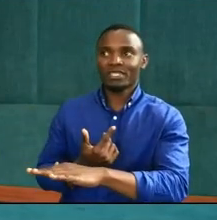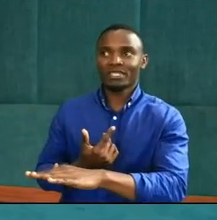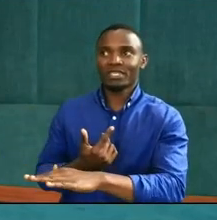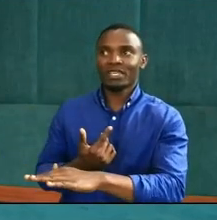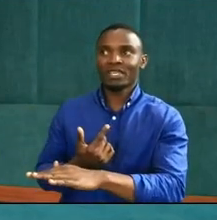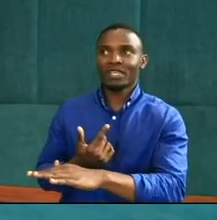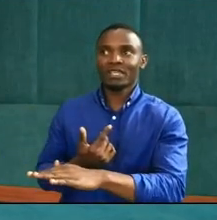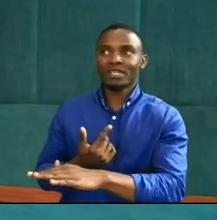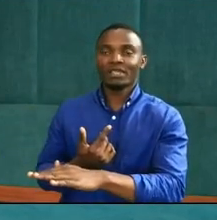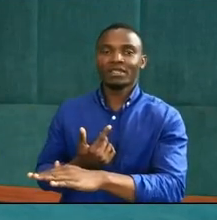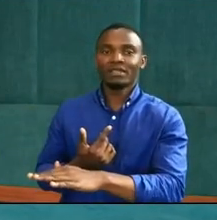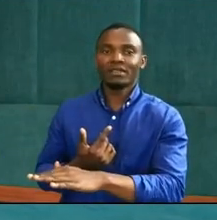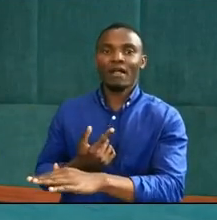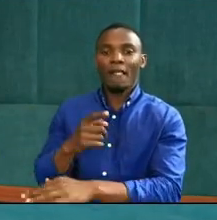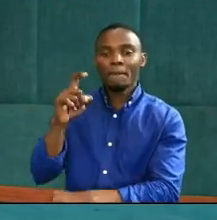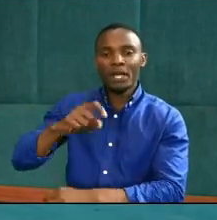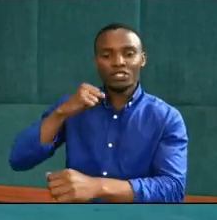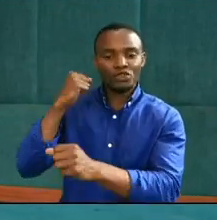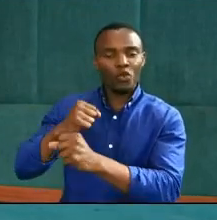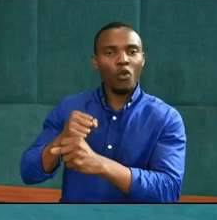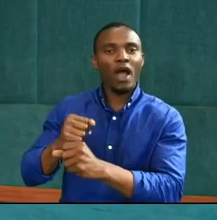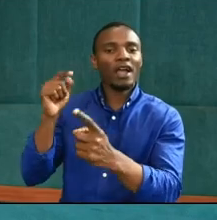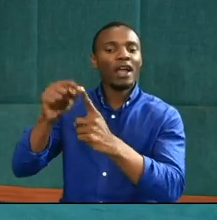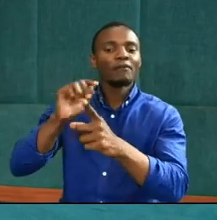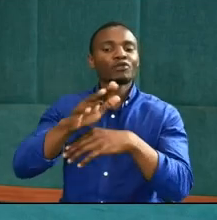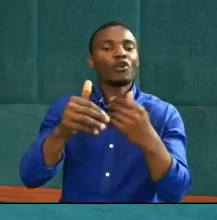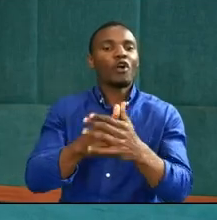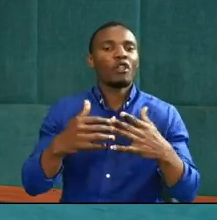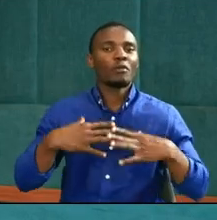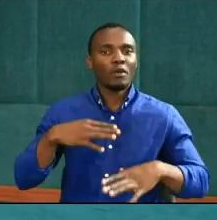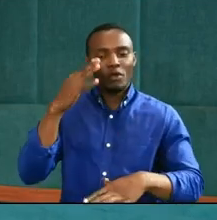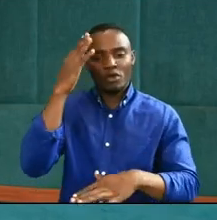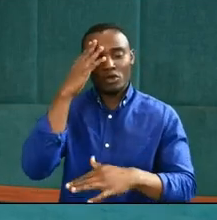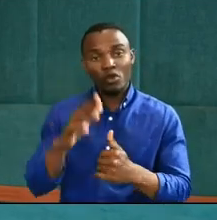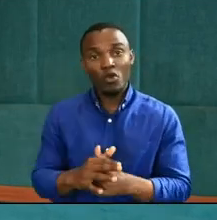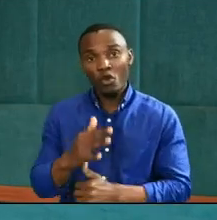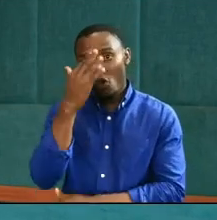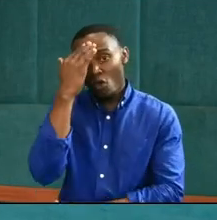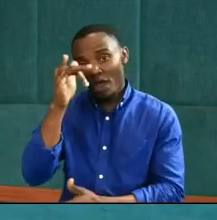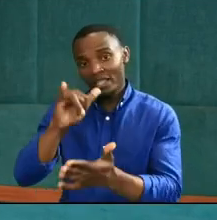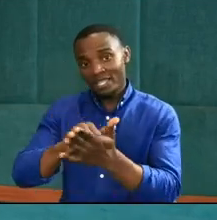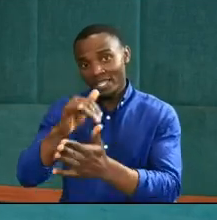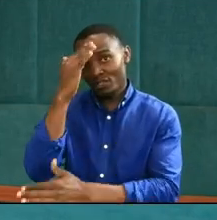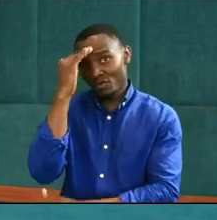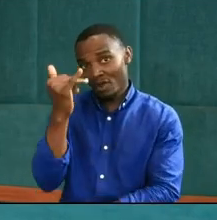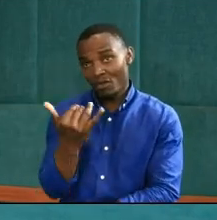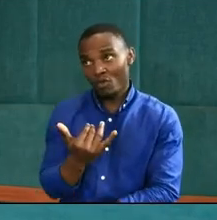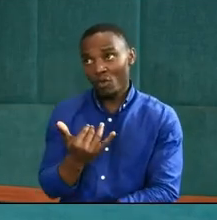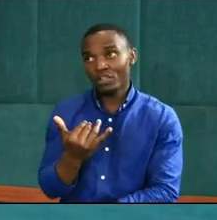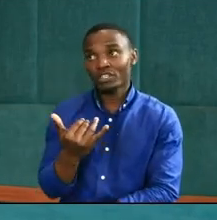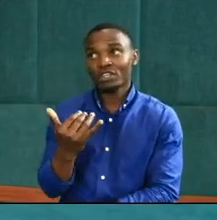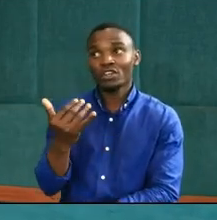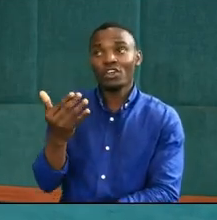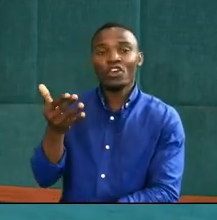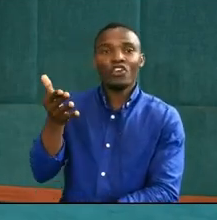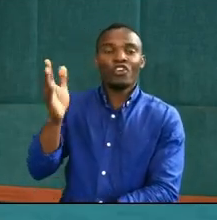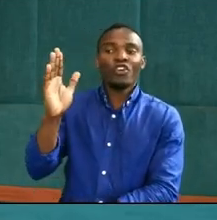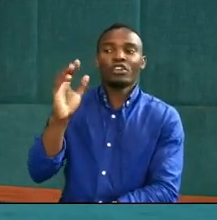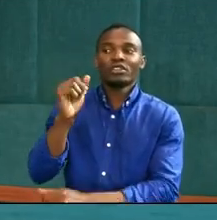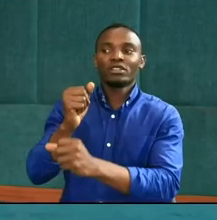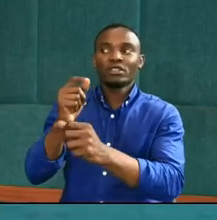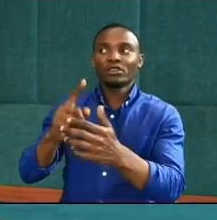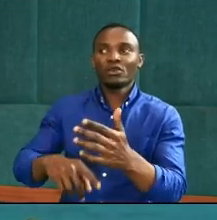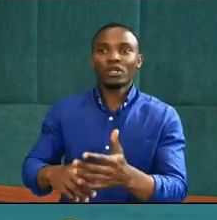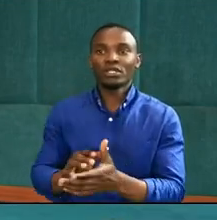becomes common knowledge out there. Is the church with me? Because that's the reason why God raised us up.